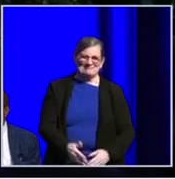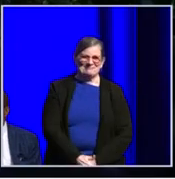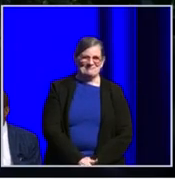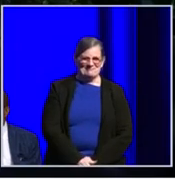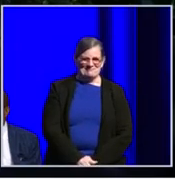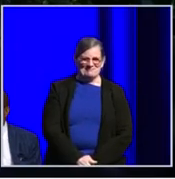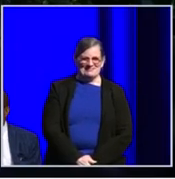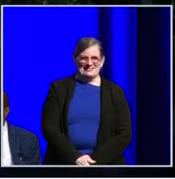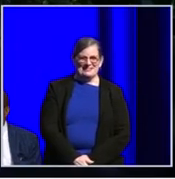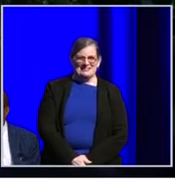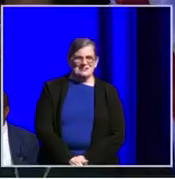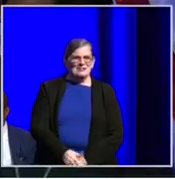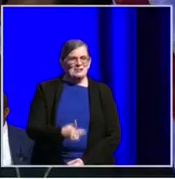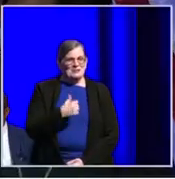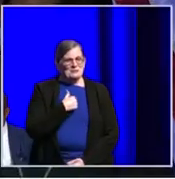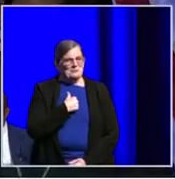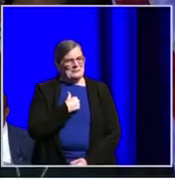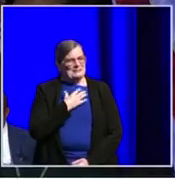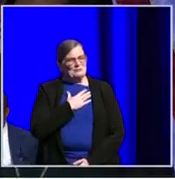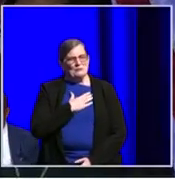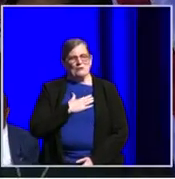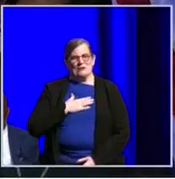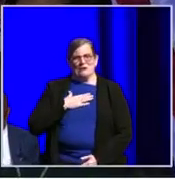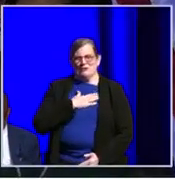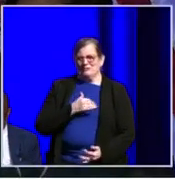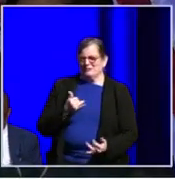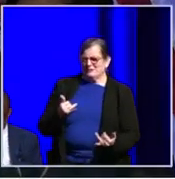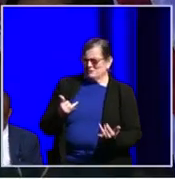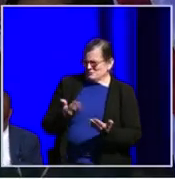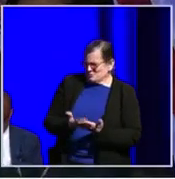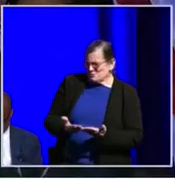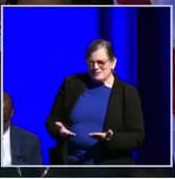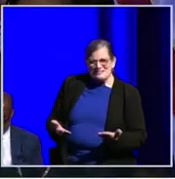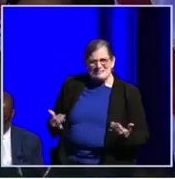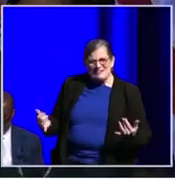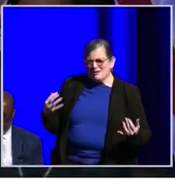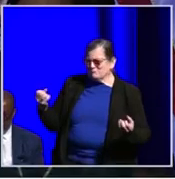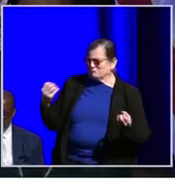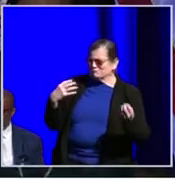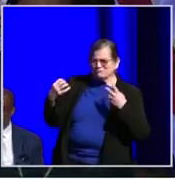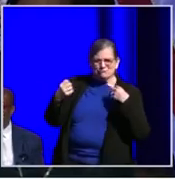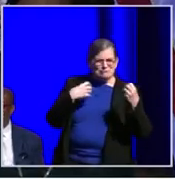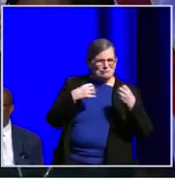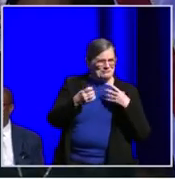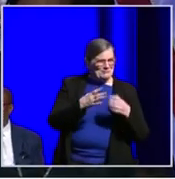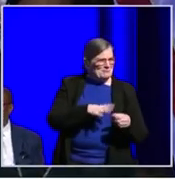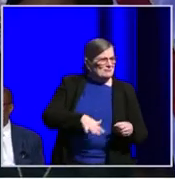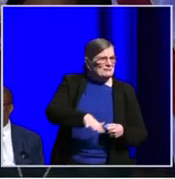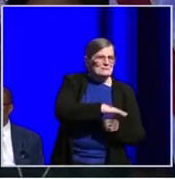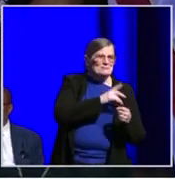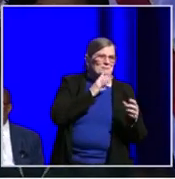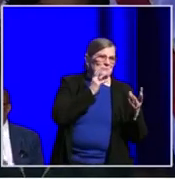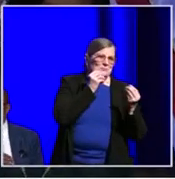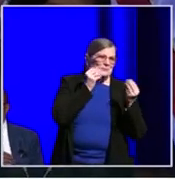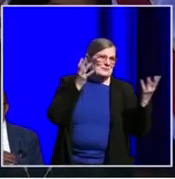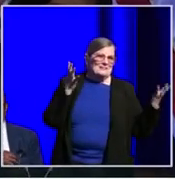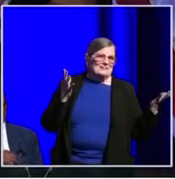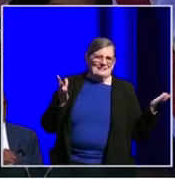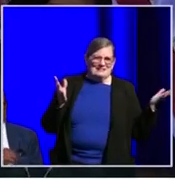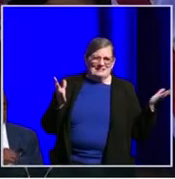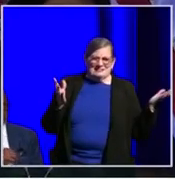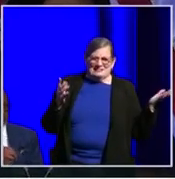We enjoy an abundance of resources, environmental beauty, cultural treasure, financial stability. We